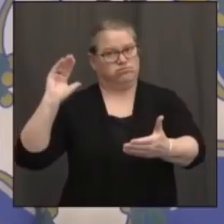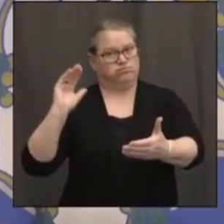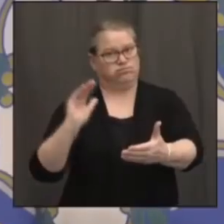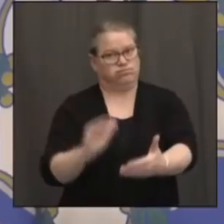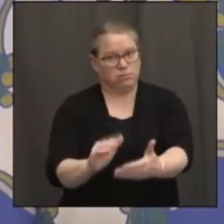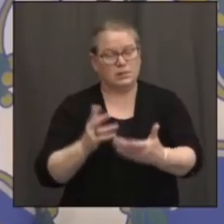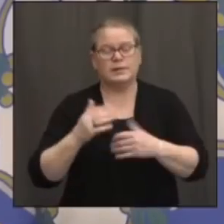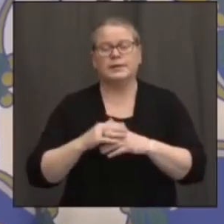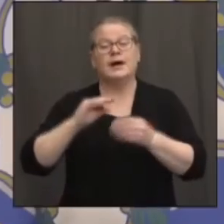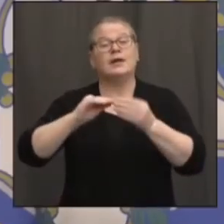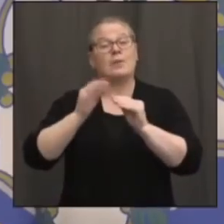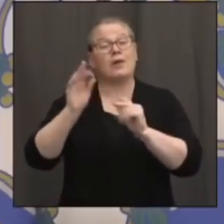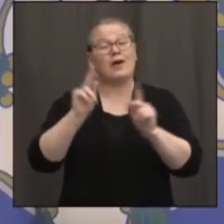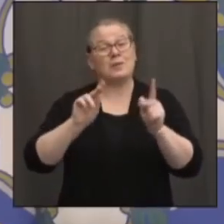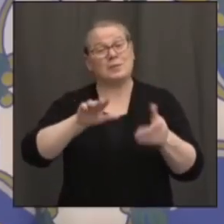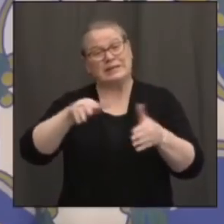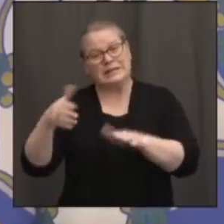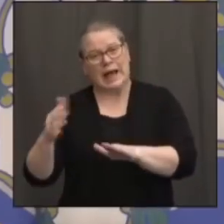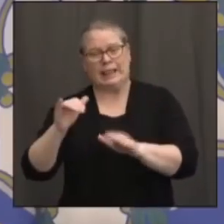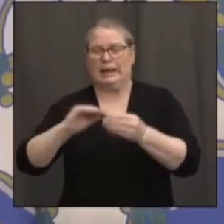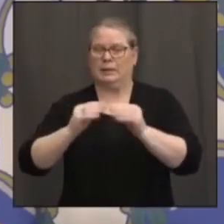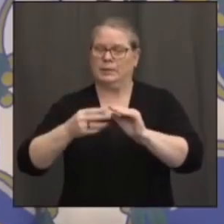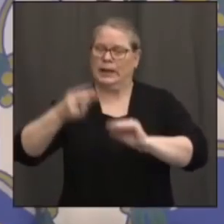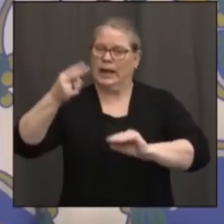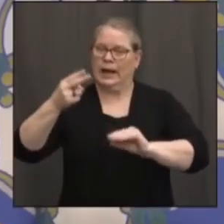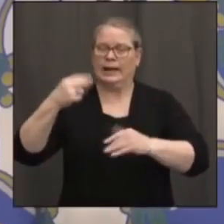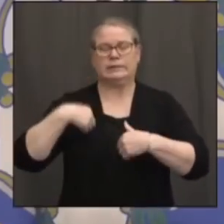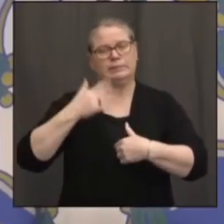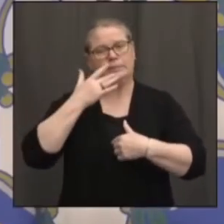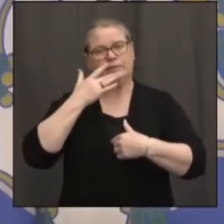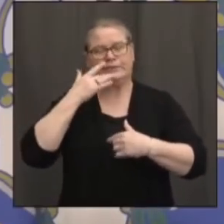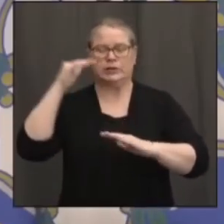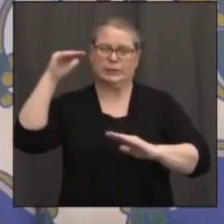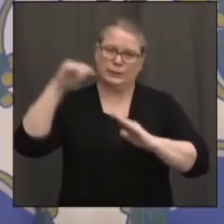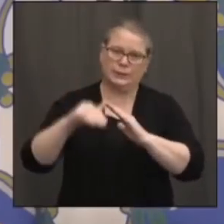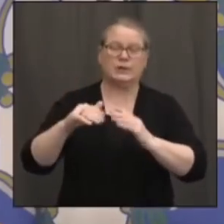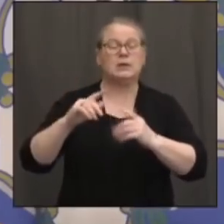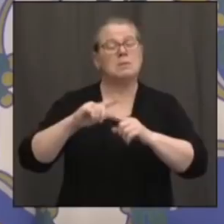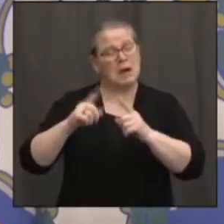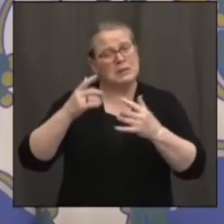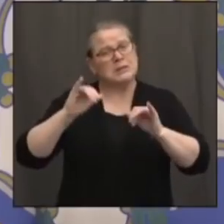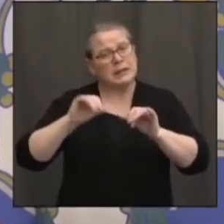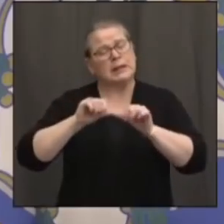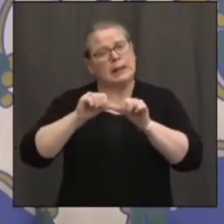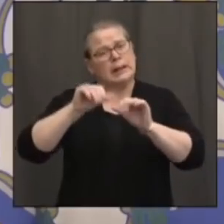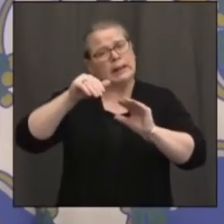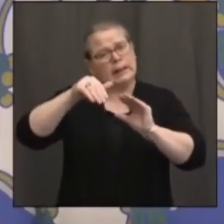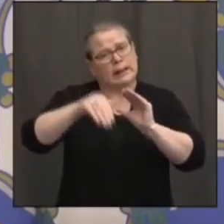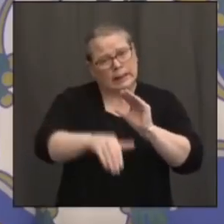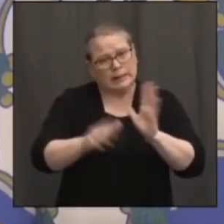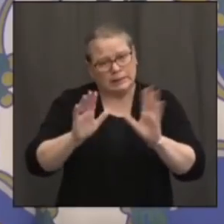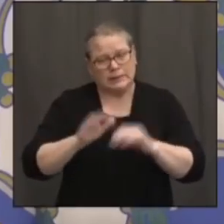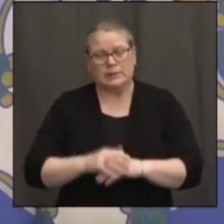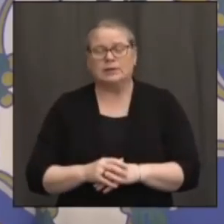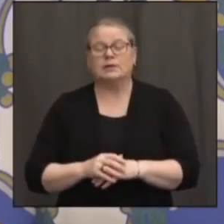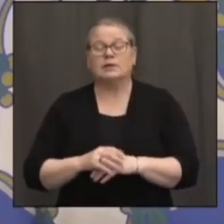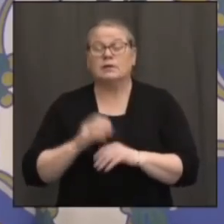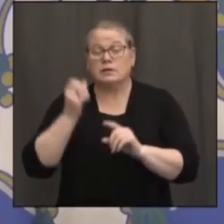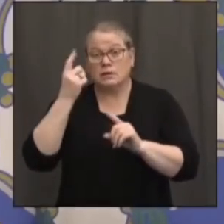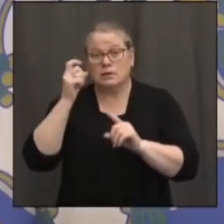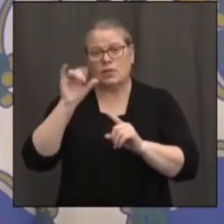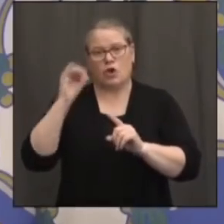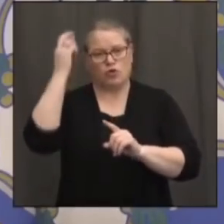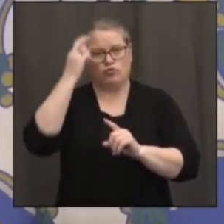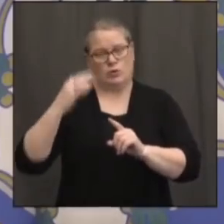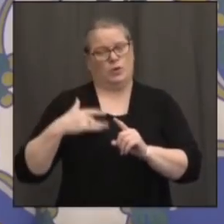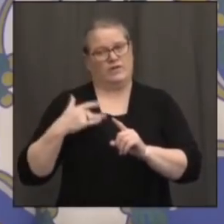high, but continuing to trend lower. And these are all reasons to make sure that we believe that we're